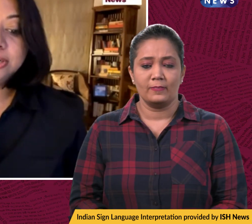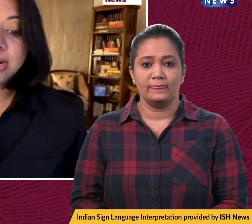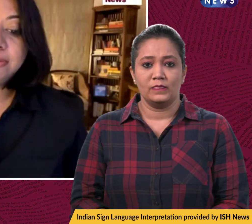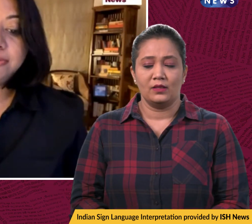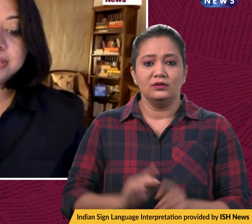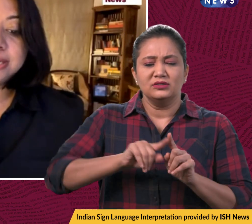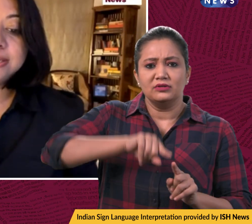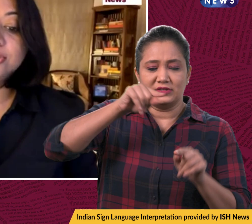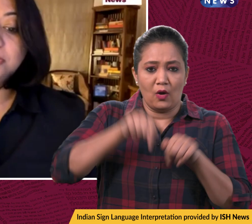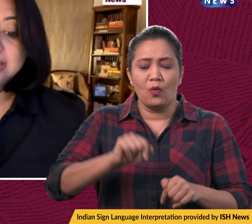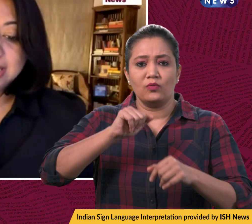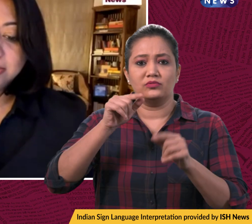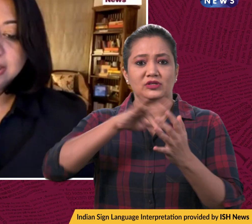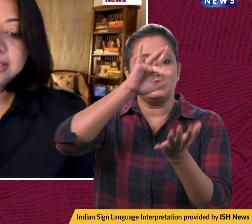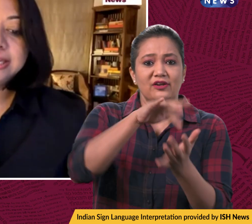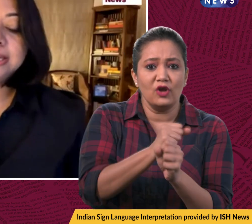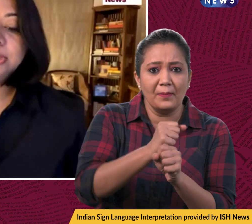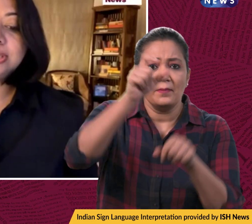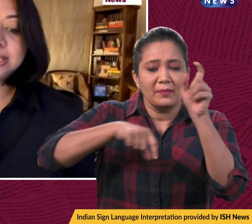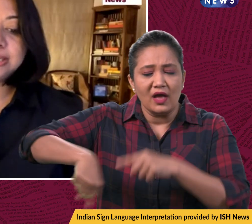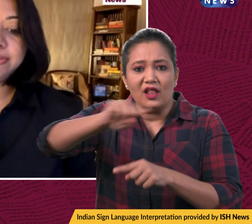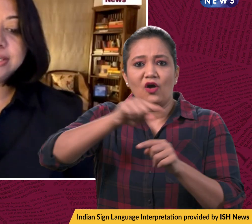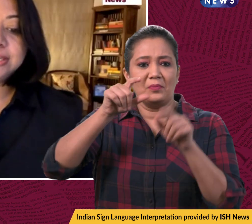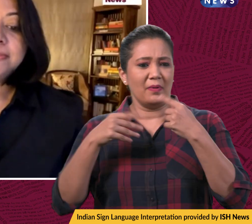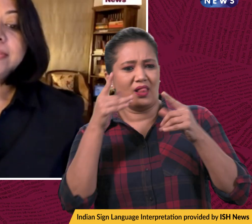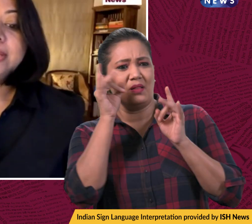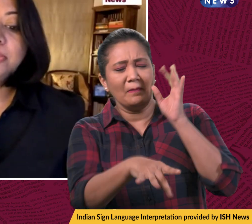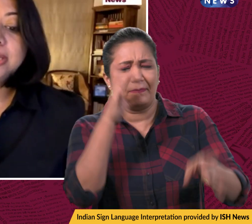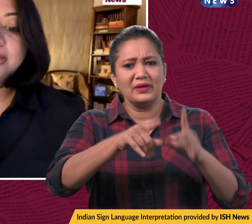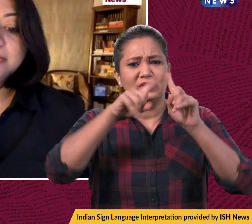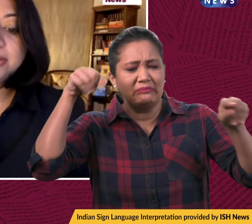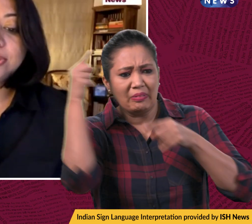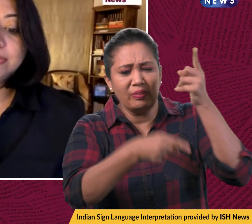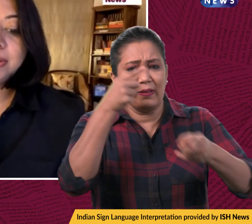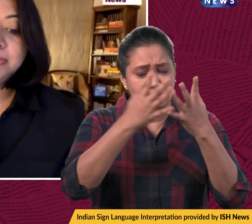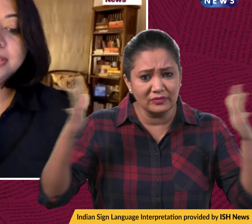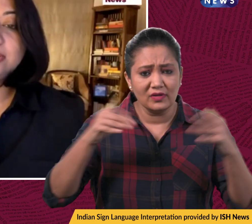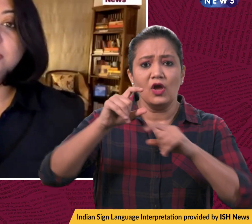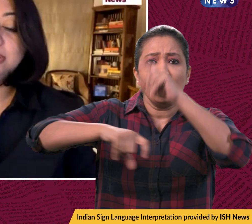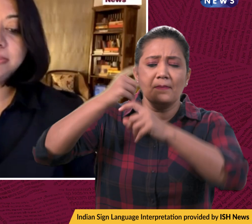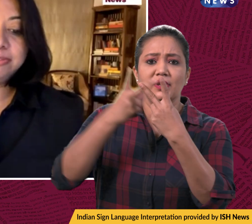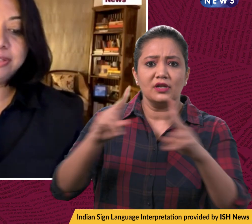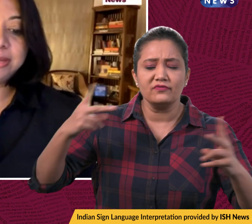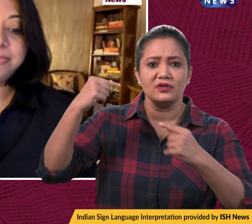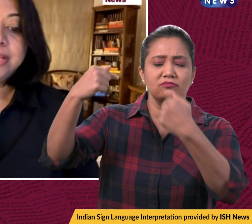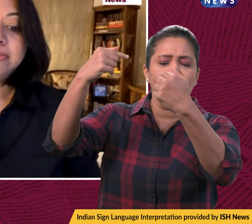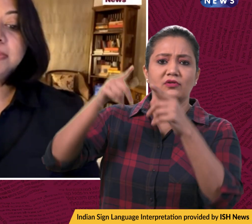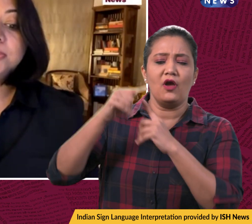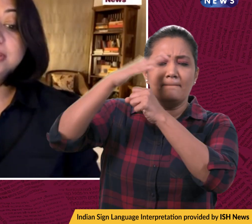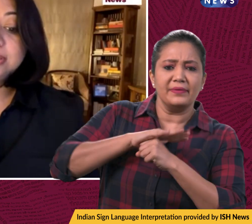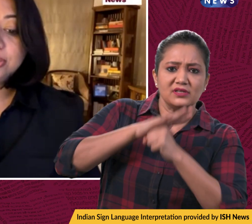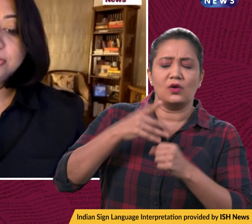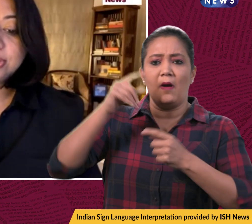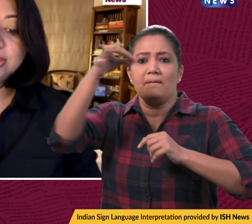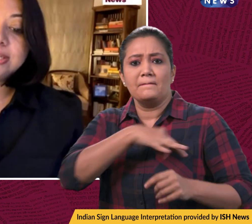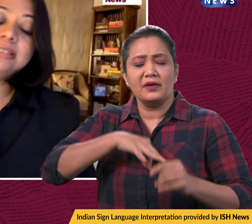the graph of the centre is going down, their image is getting affected. They are working under pressure of companies only to benefit them. Farmers